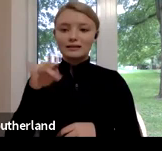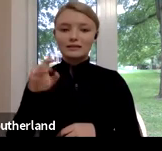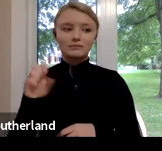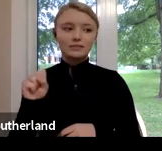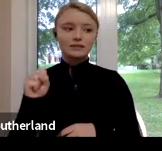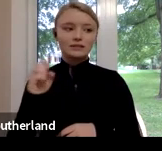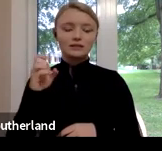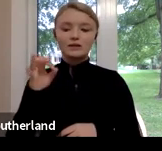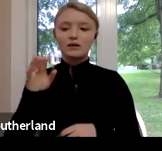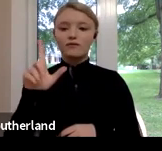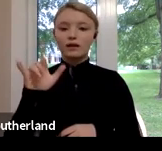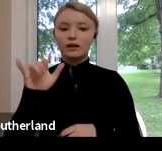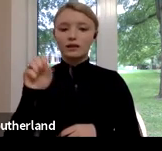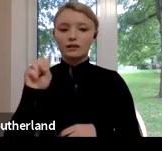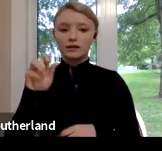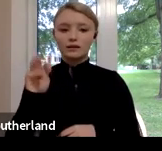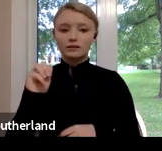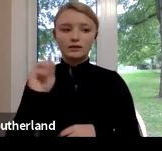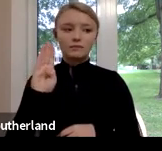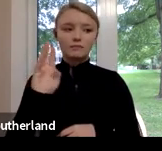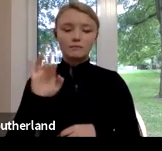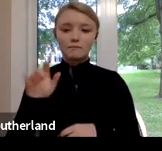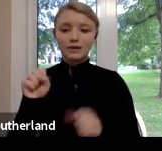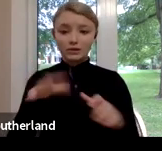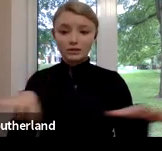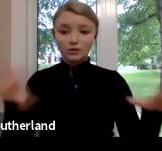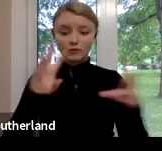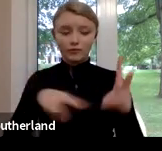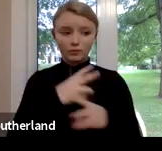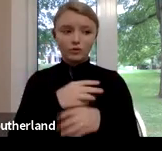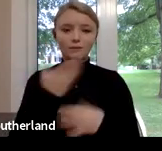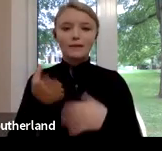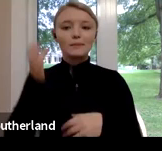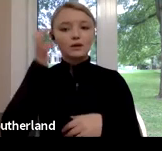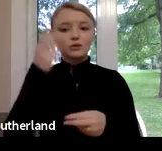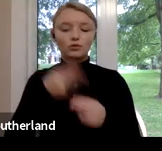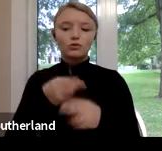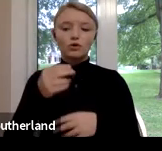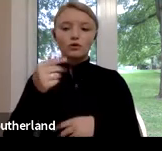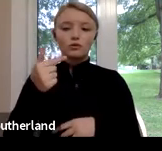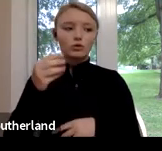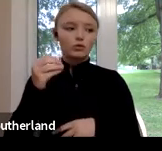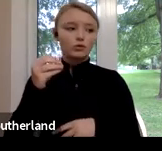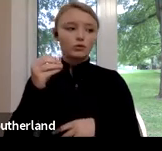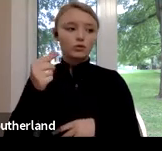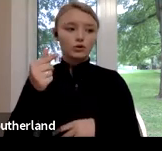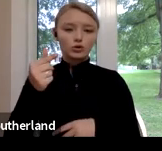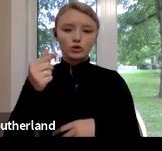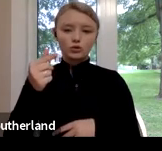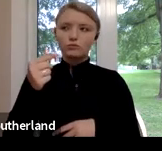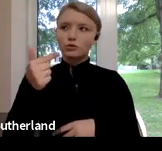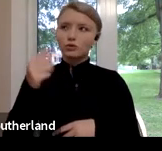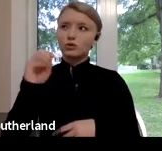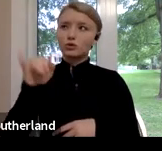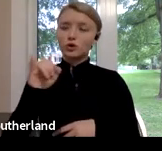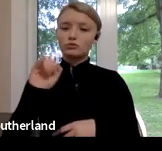berries worldwide. You may have heard of them called goji berries, but they are all in that